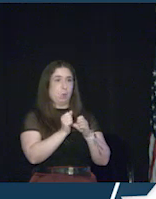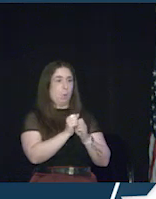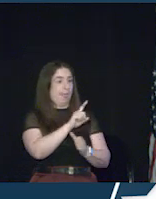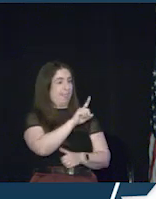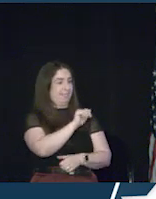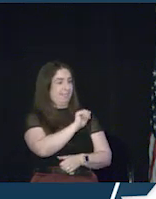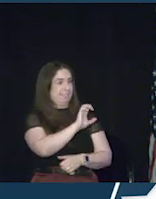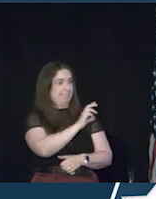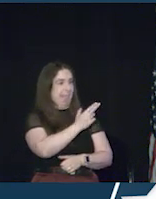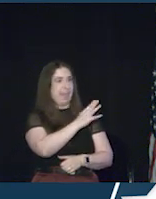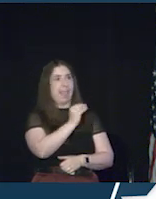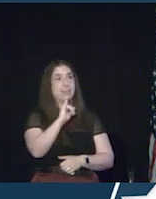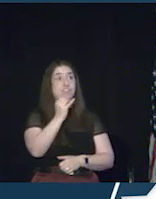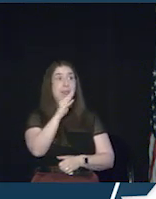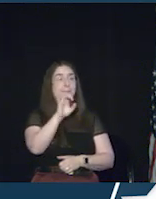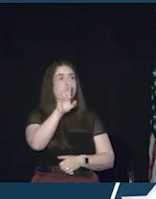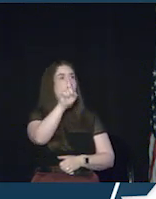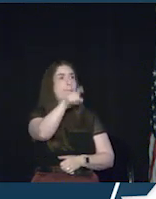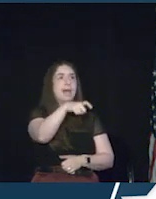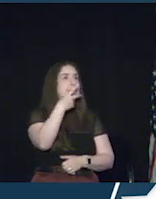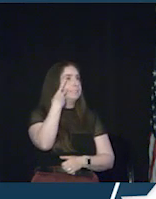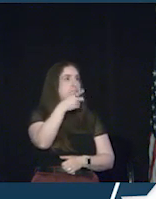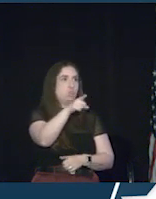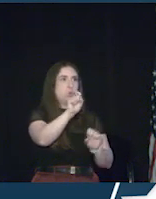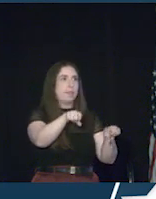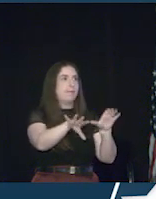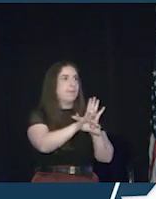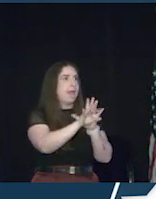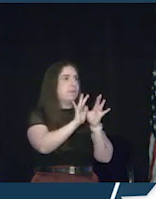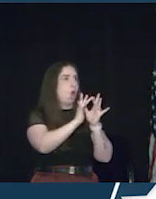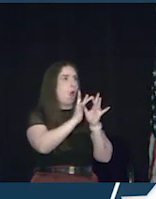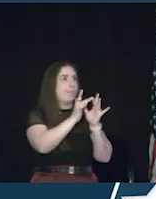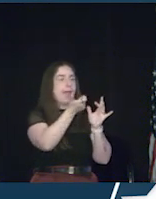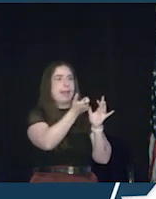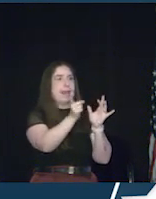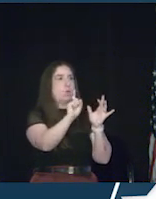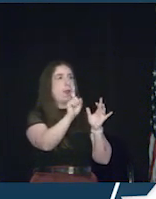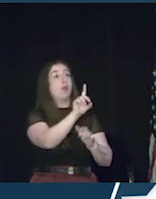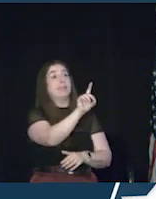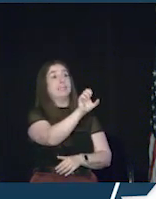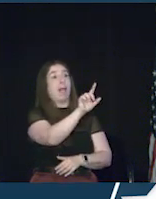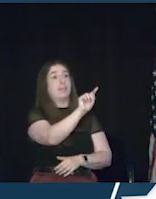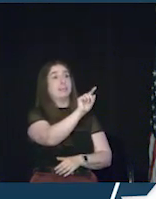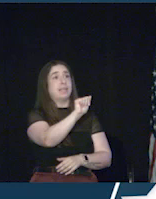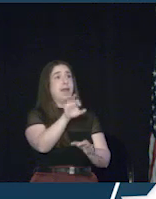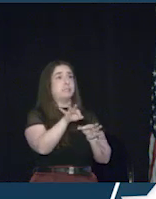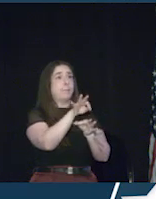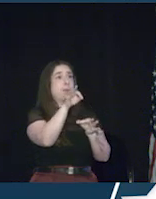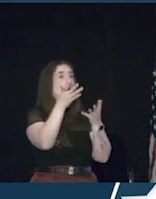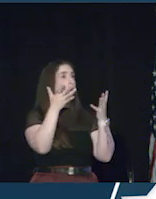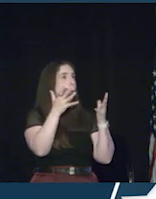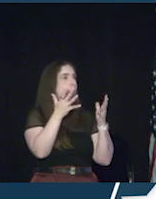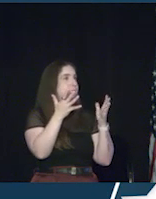you must see. You can find it online anywhere. Delta Spirit, What's Done Is Done.